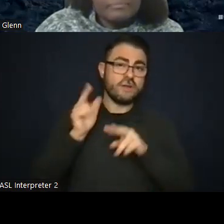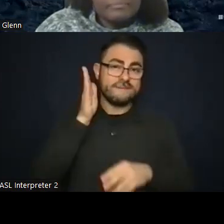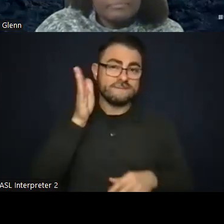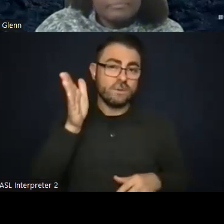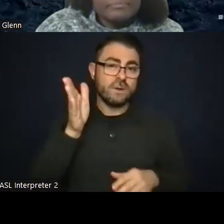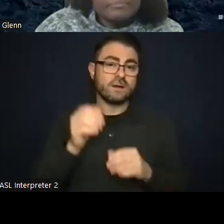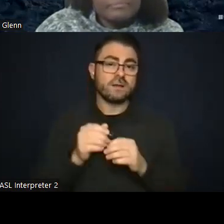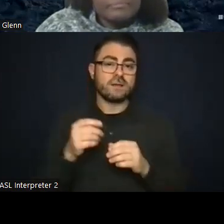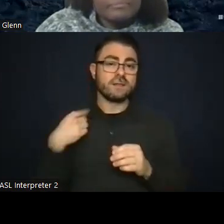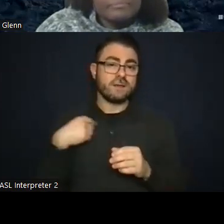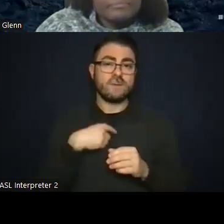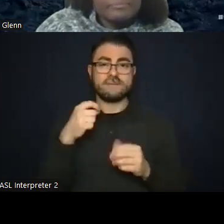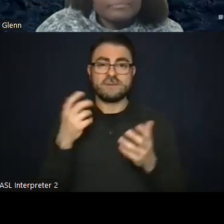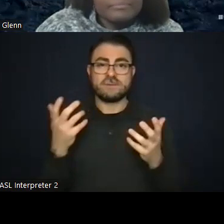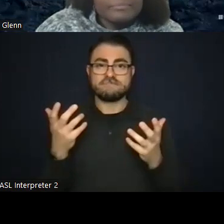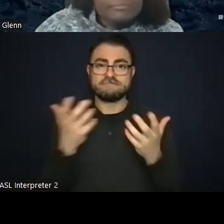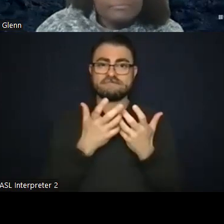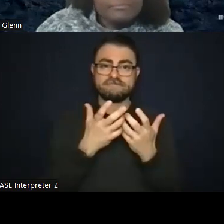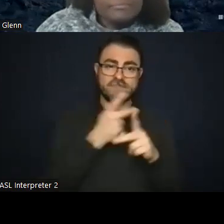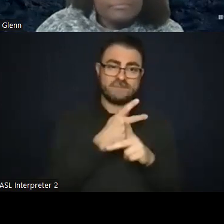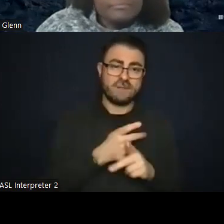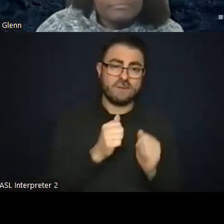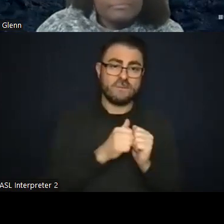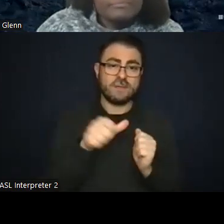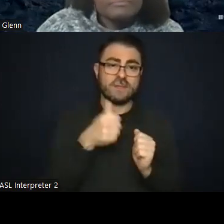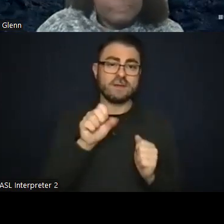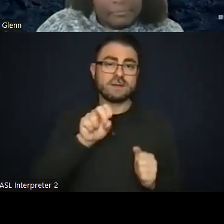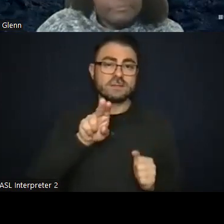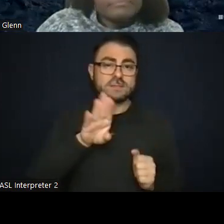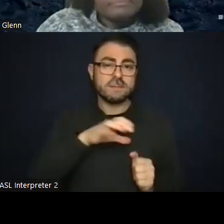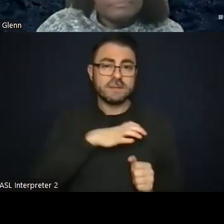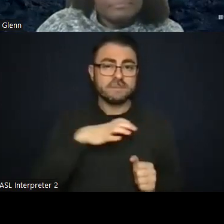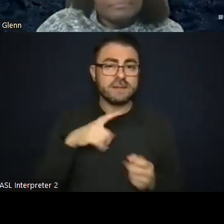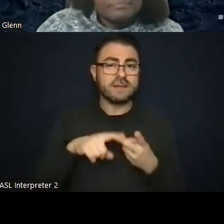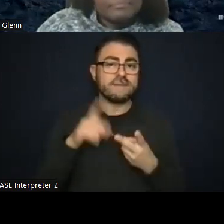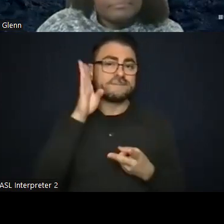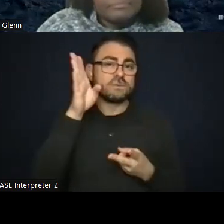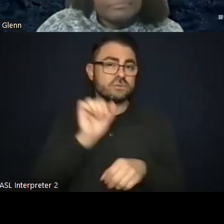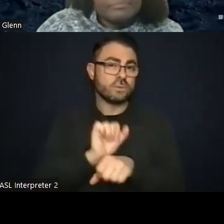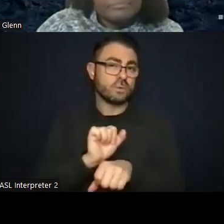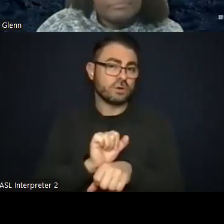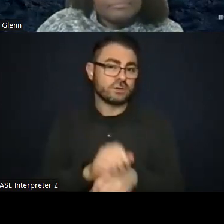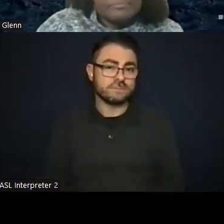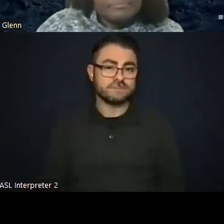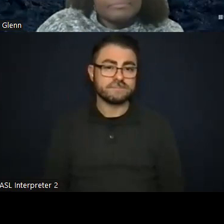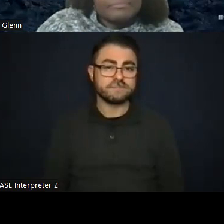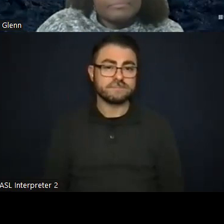definitely have to match this up with some of the other subcommittees and future work in regards to this. I think. Thank you,